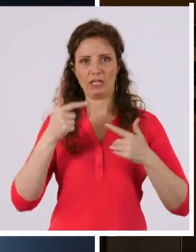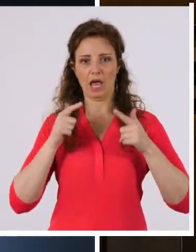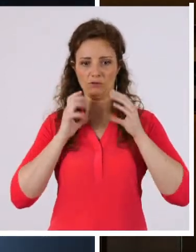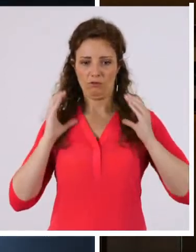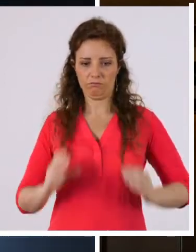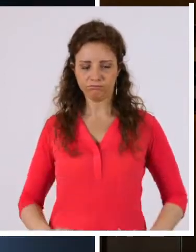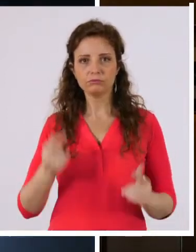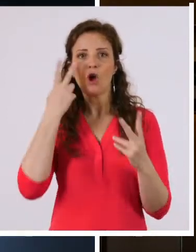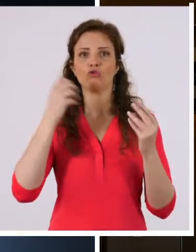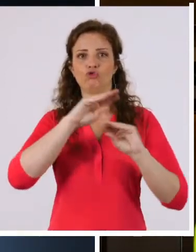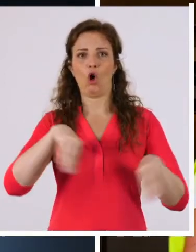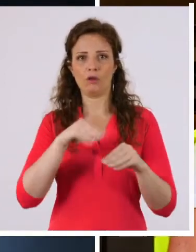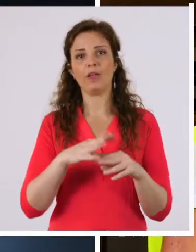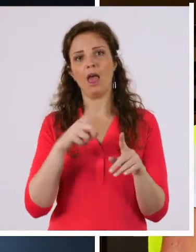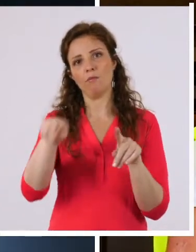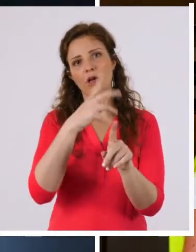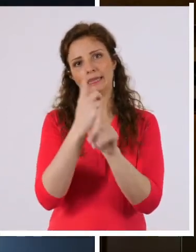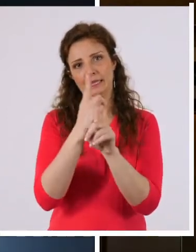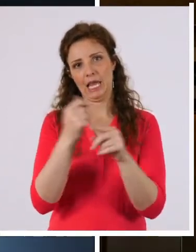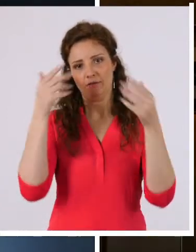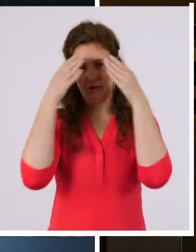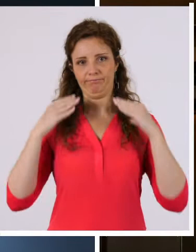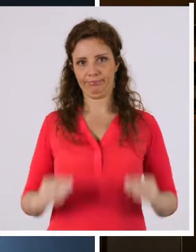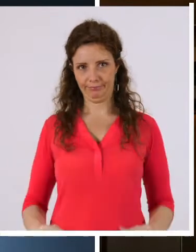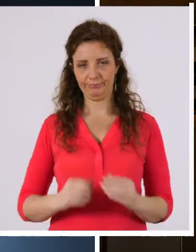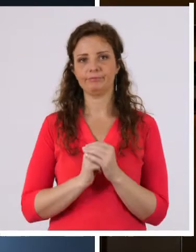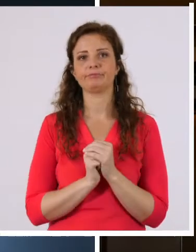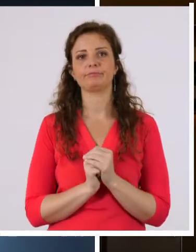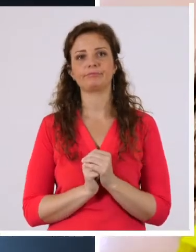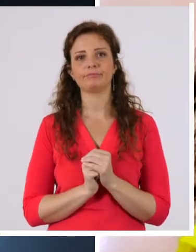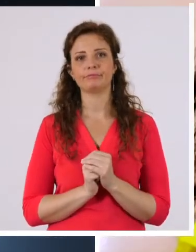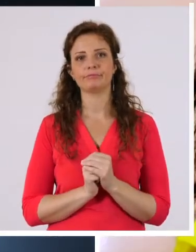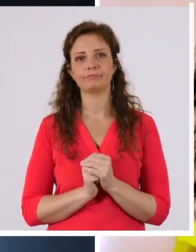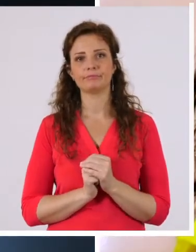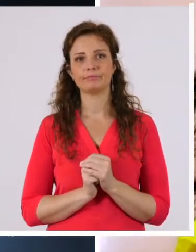life-saving equipments that may or shall be used.